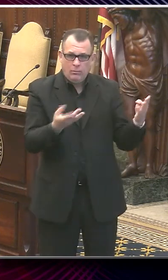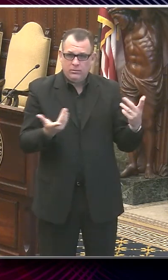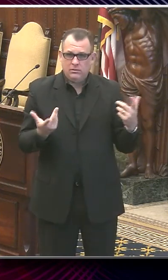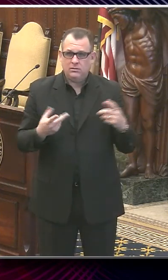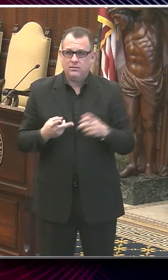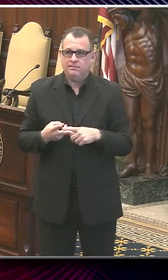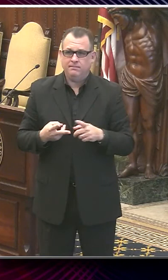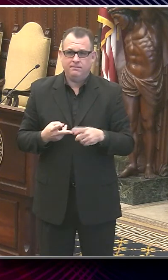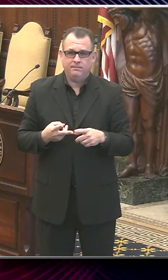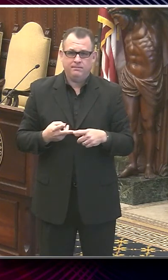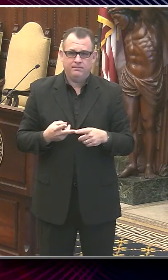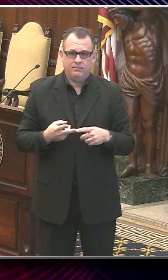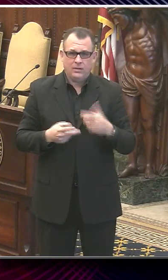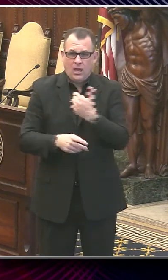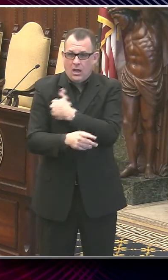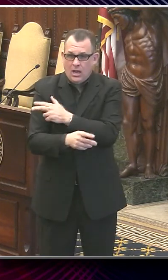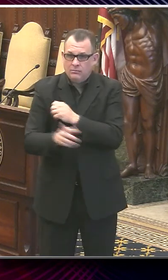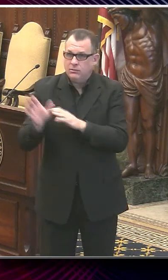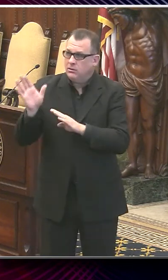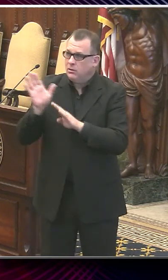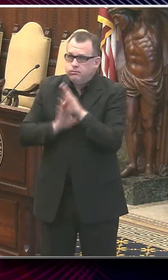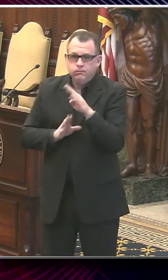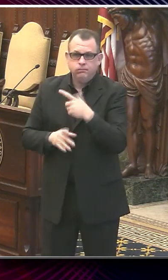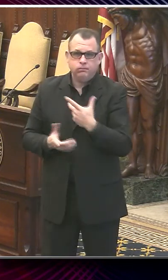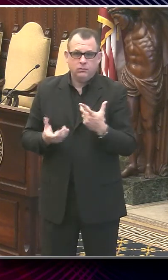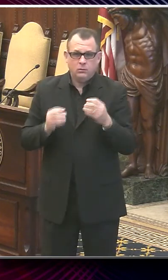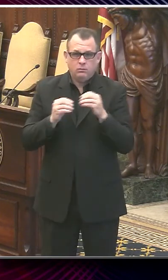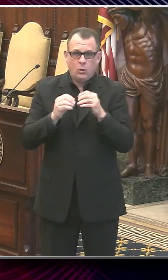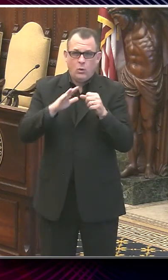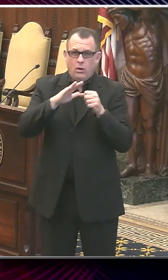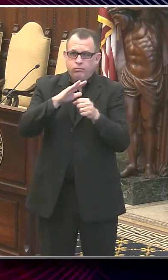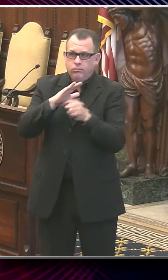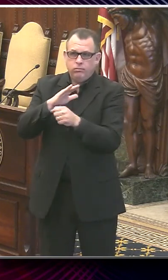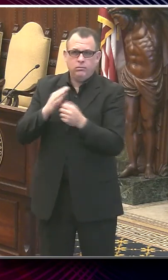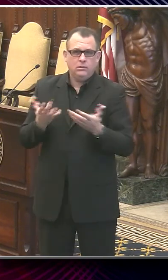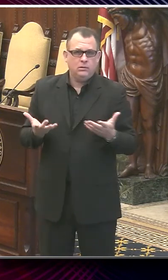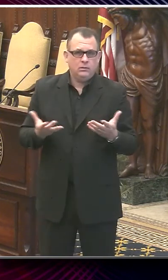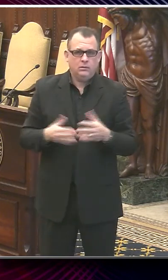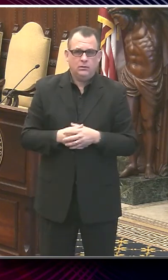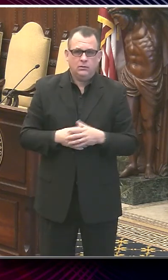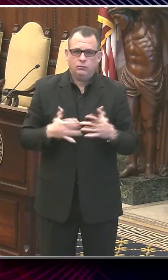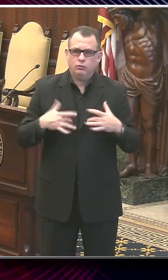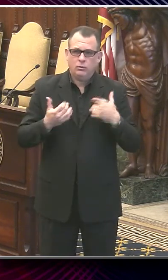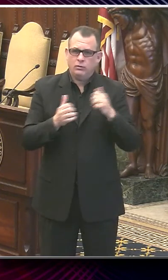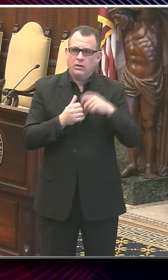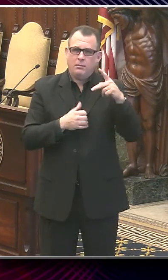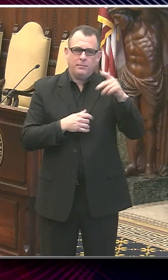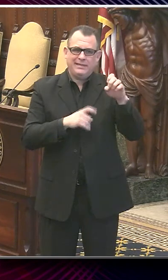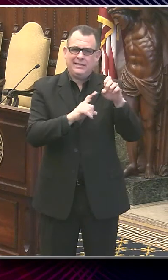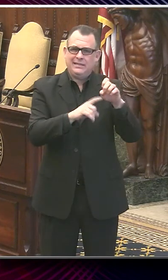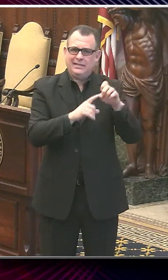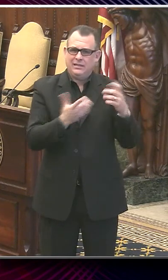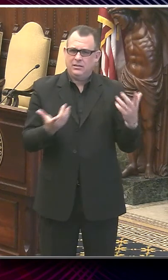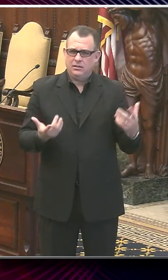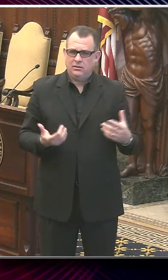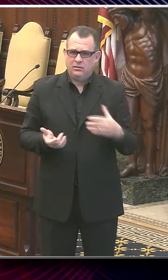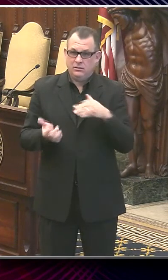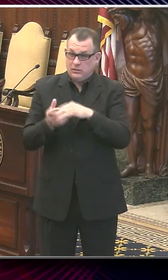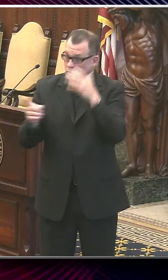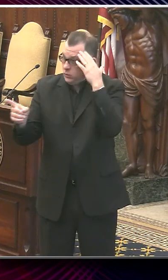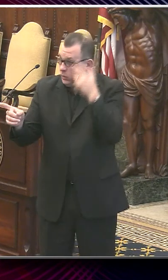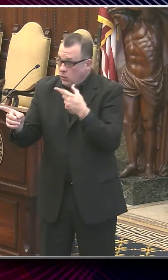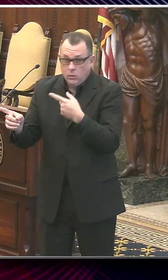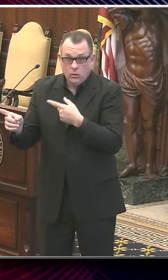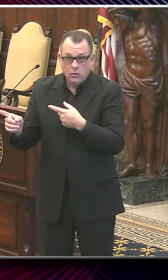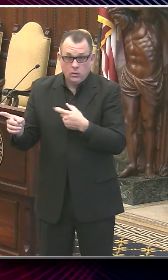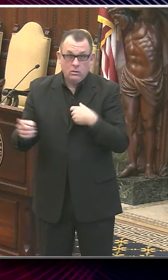a resurgence of the virus and hospitalizations? Doc, do you know? My understanding